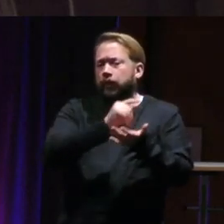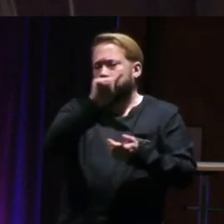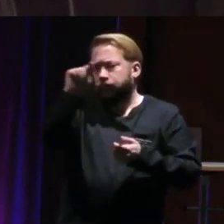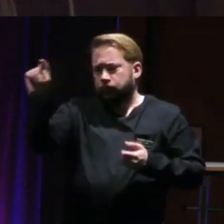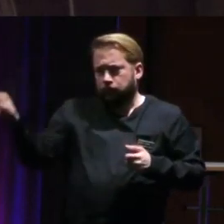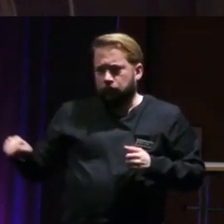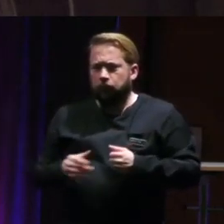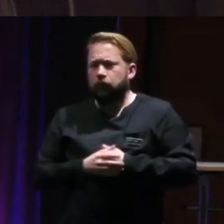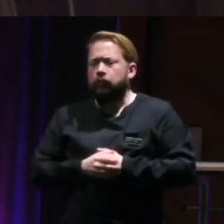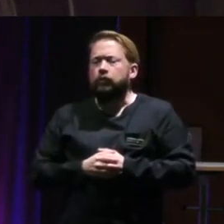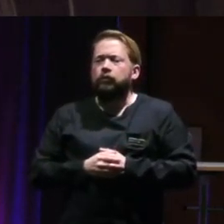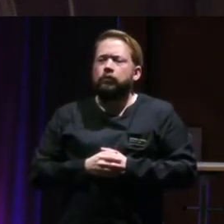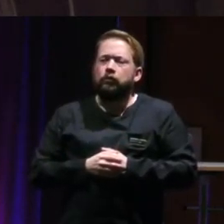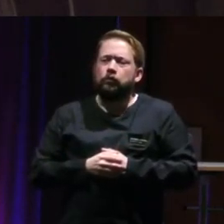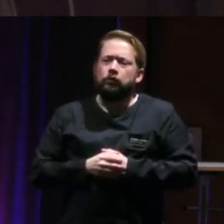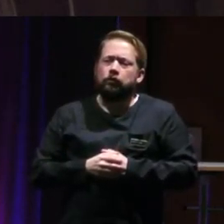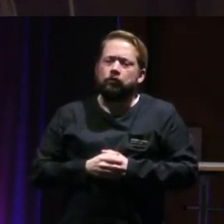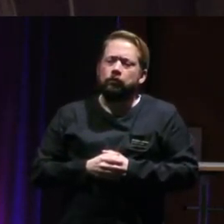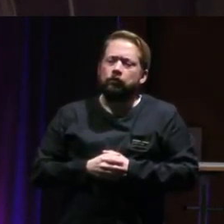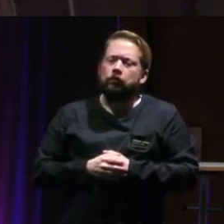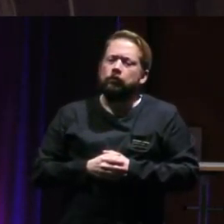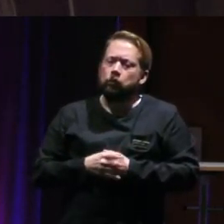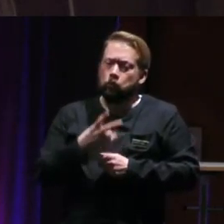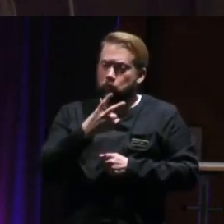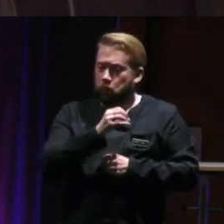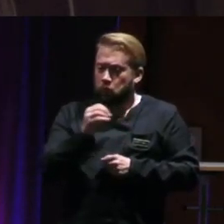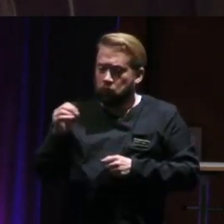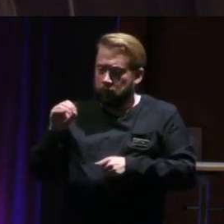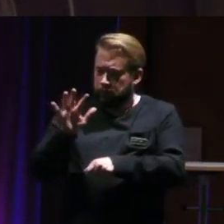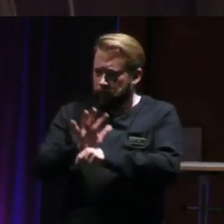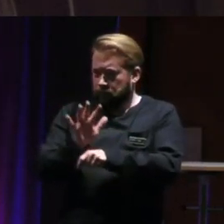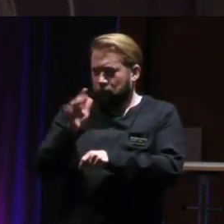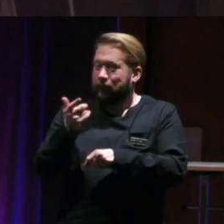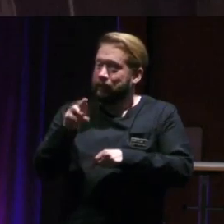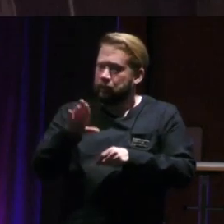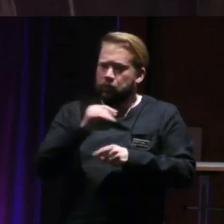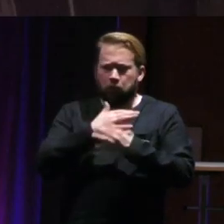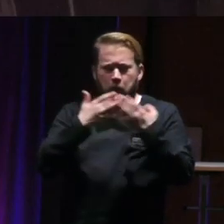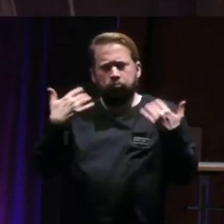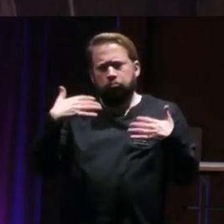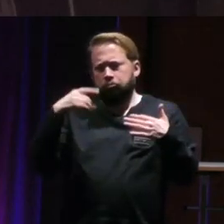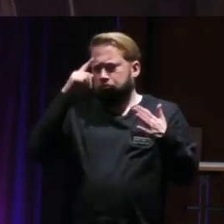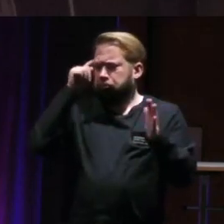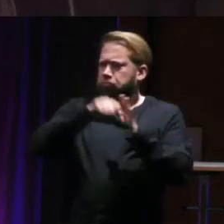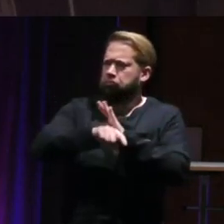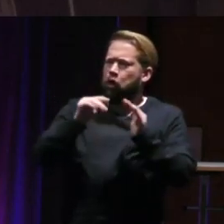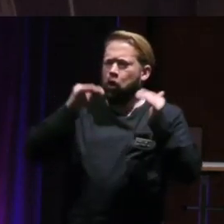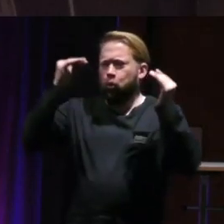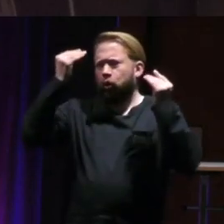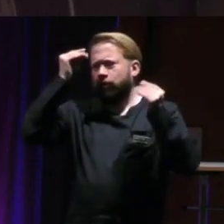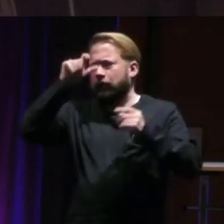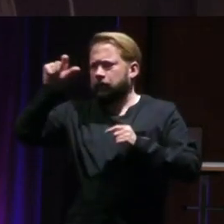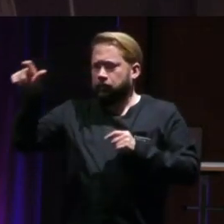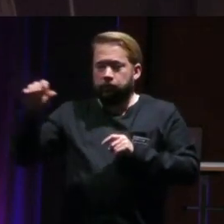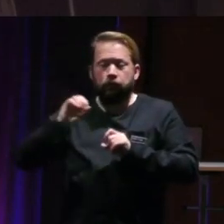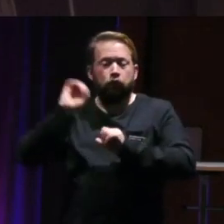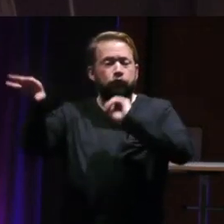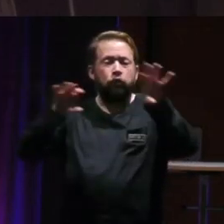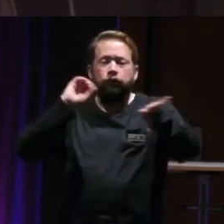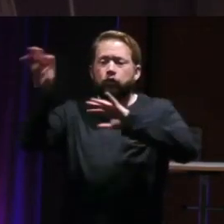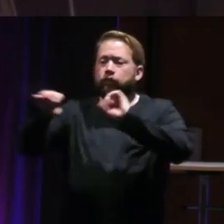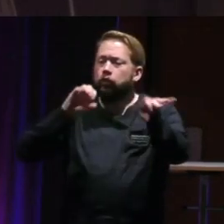2015. That was like huge number of people, intellectuals who just left the country because they could